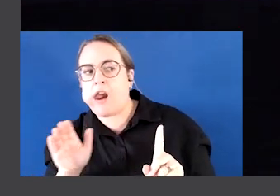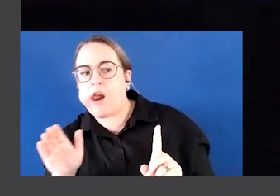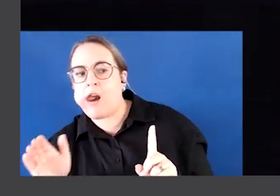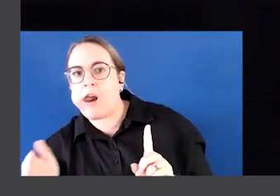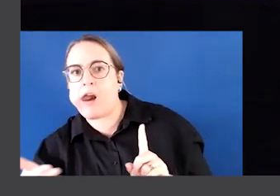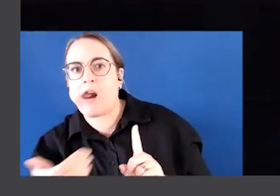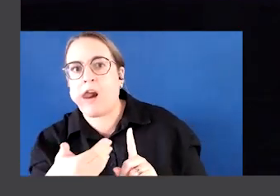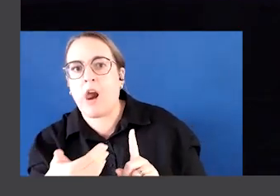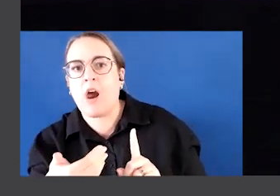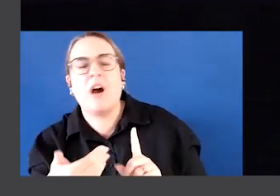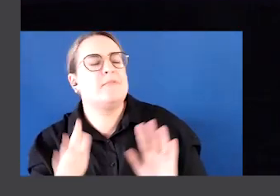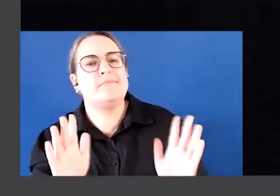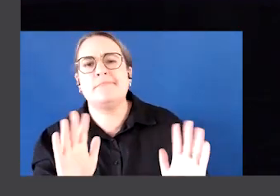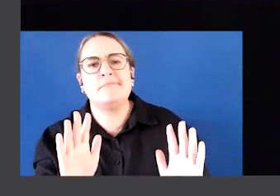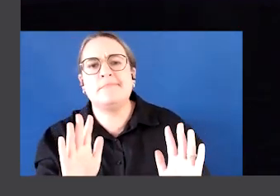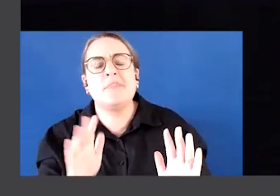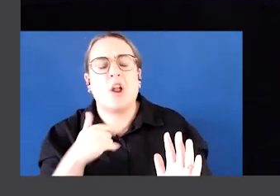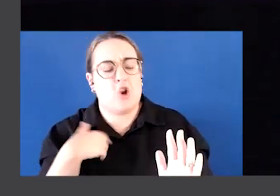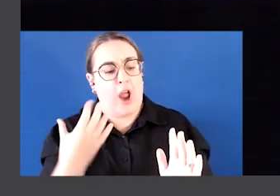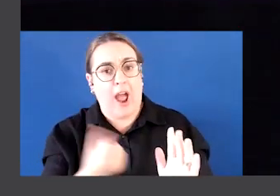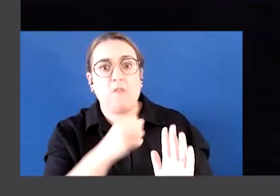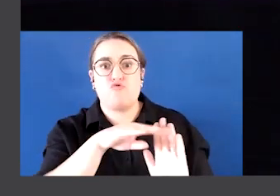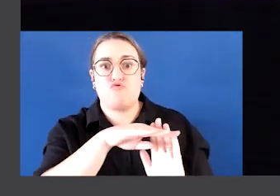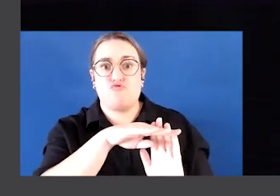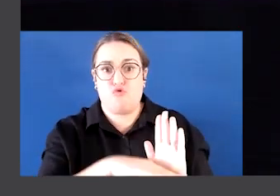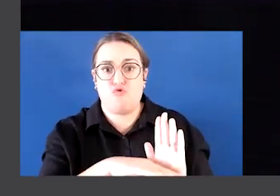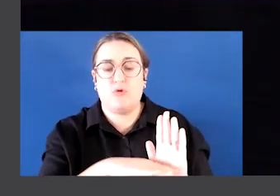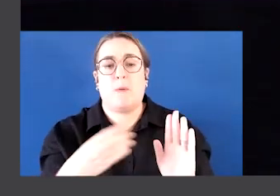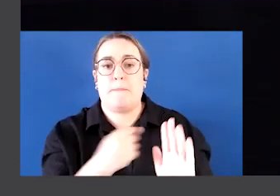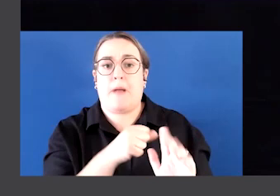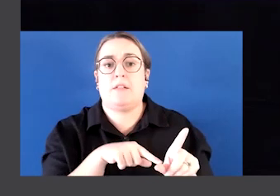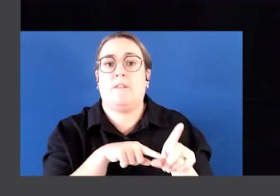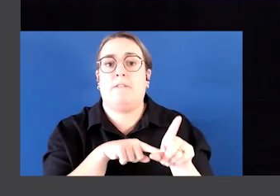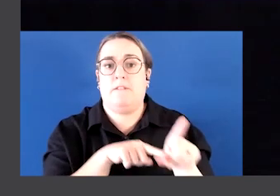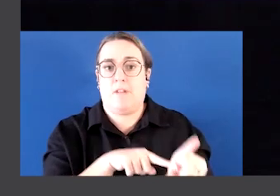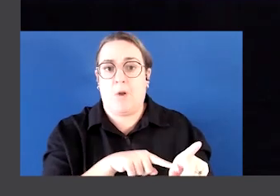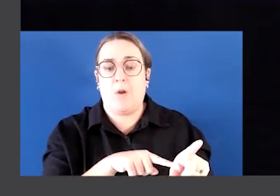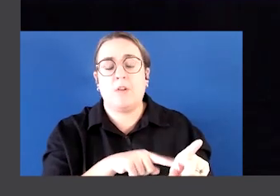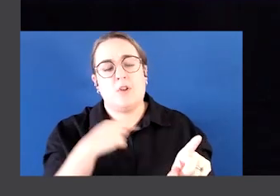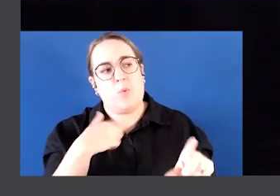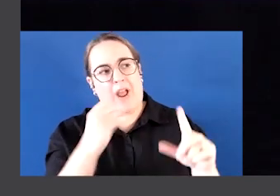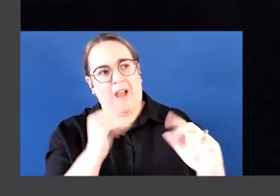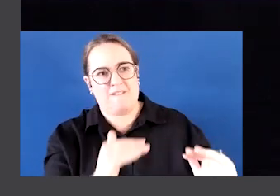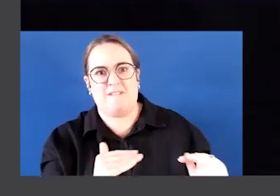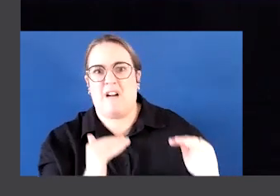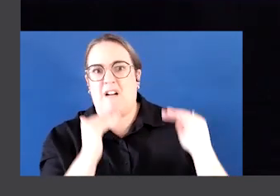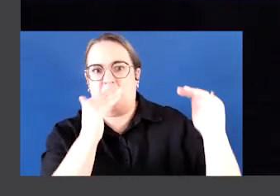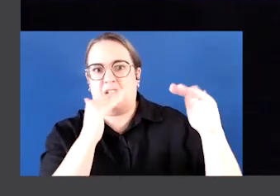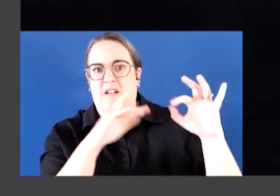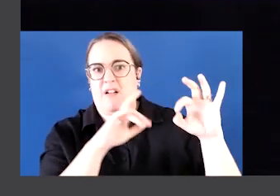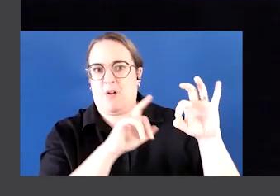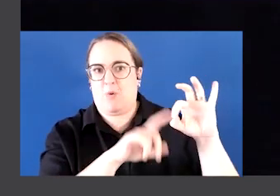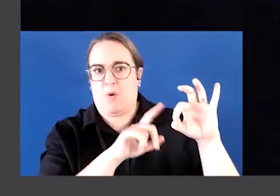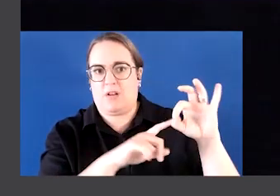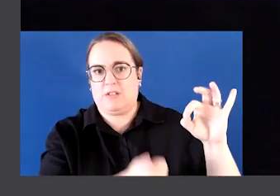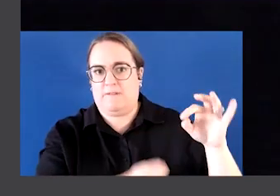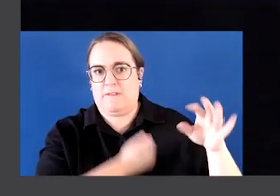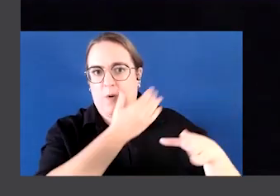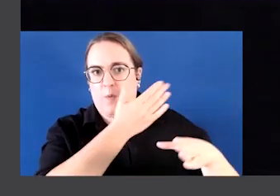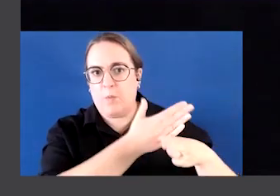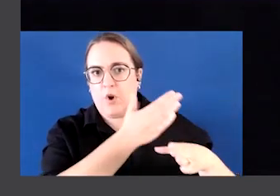for ways around the rules, and it's important that they understand that that's not the way we work. So we really do set a high standard in the way we do our work as well as what